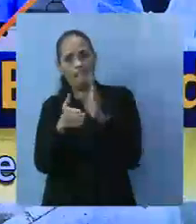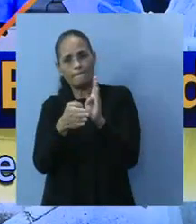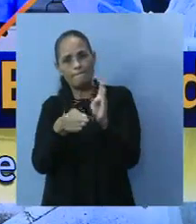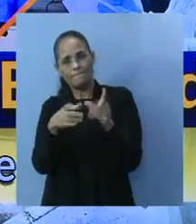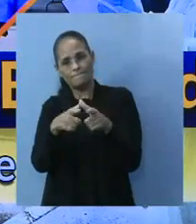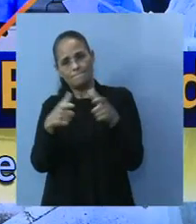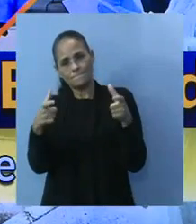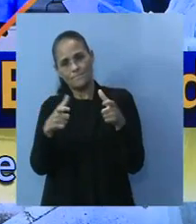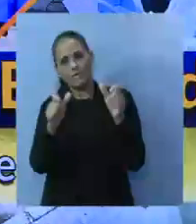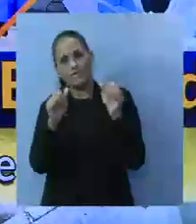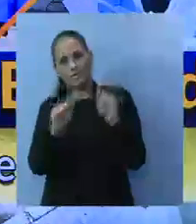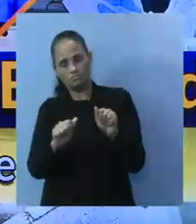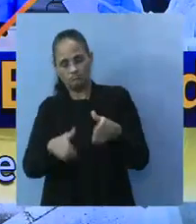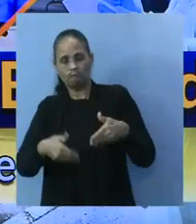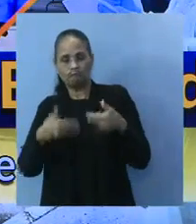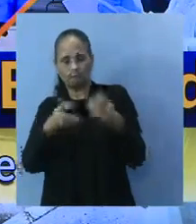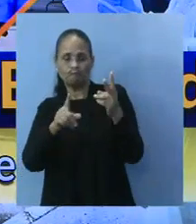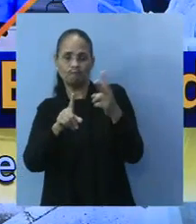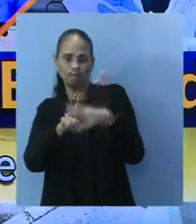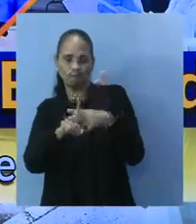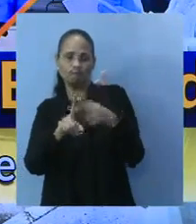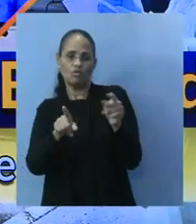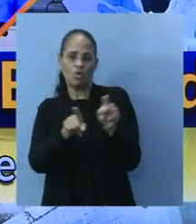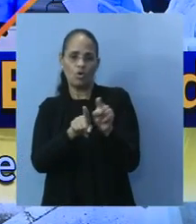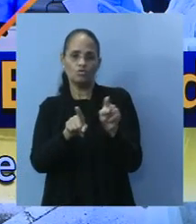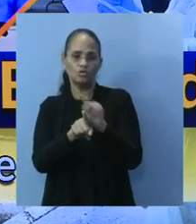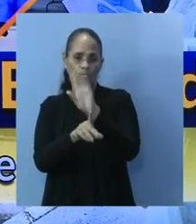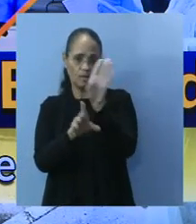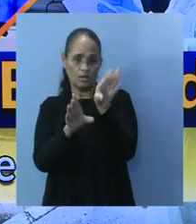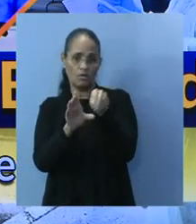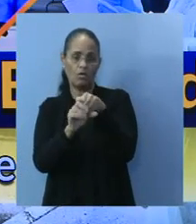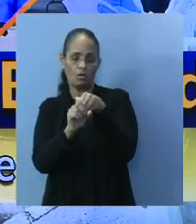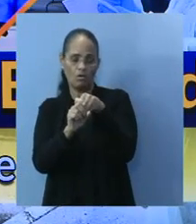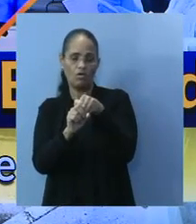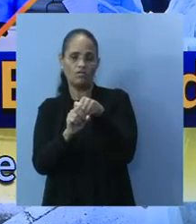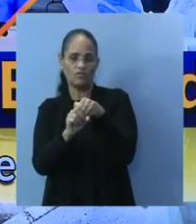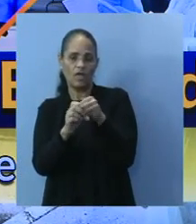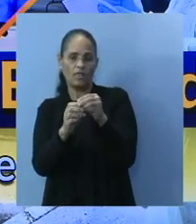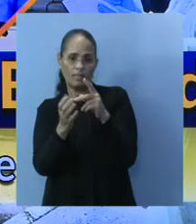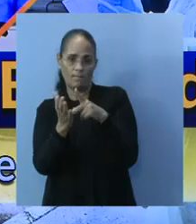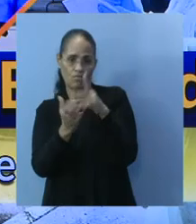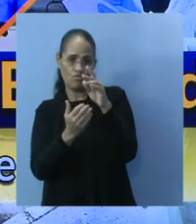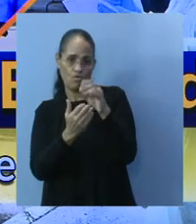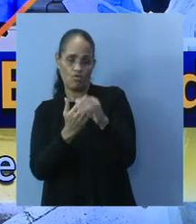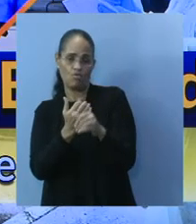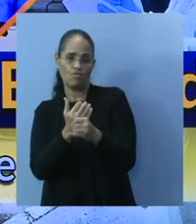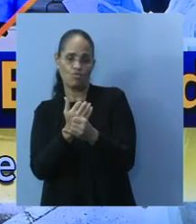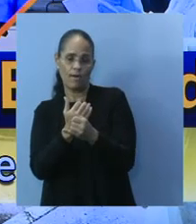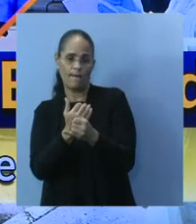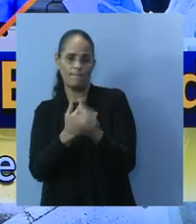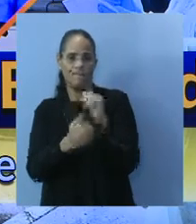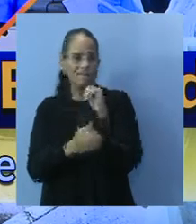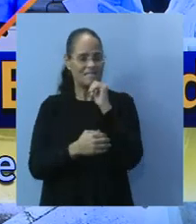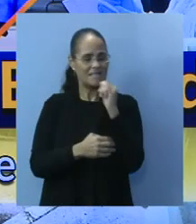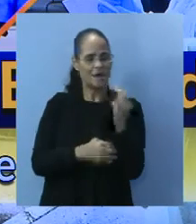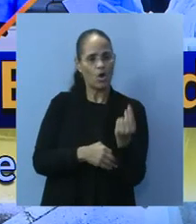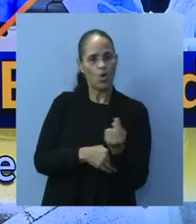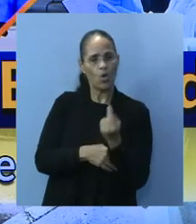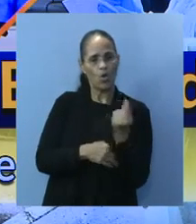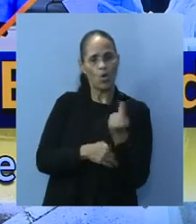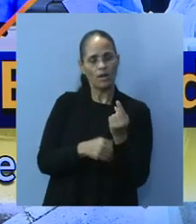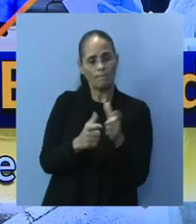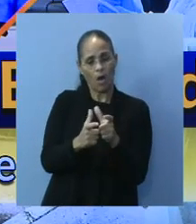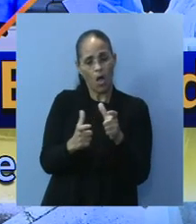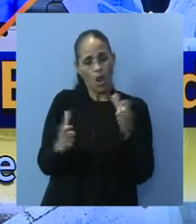can confidently submit their application and be involved in the stimulus program. This is not just about